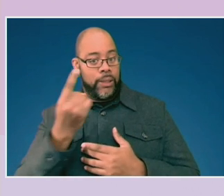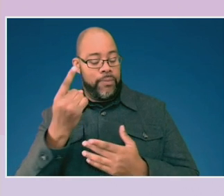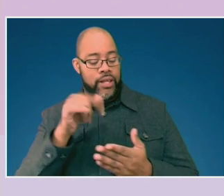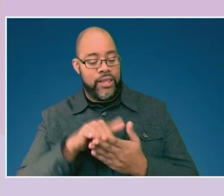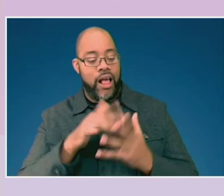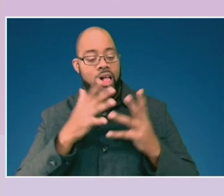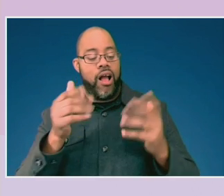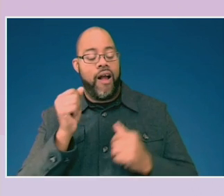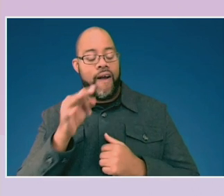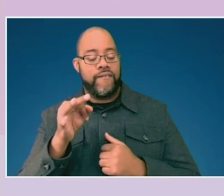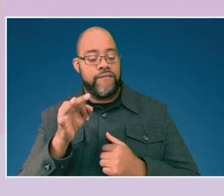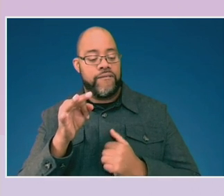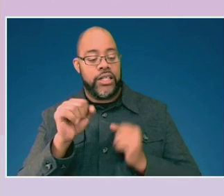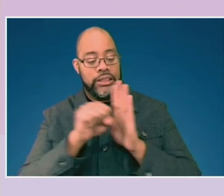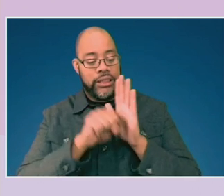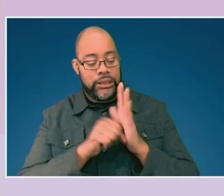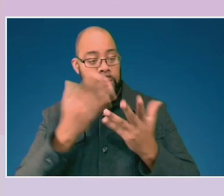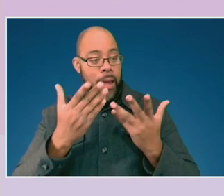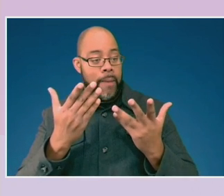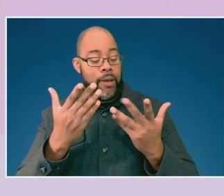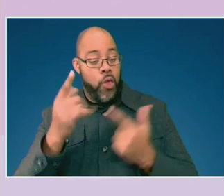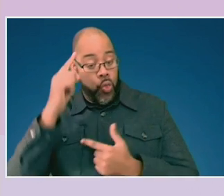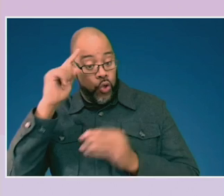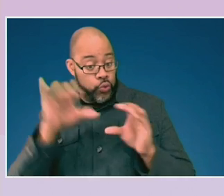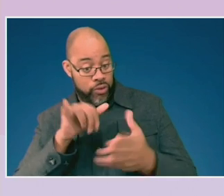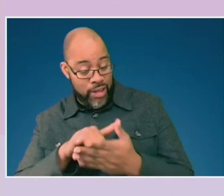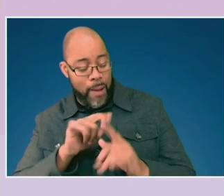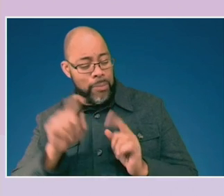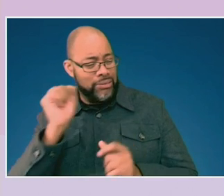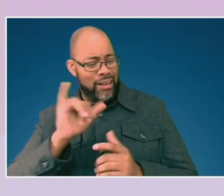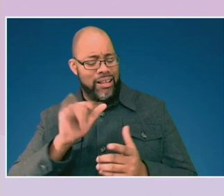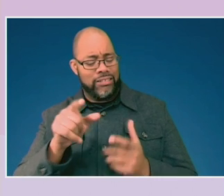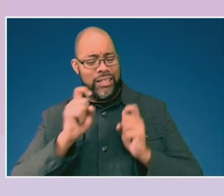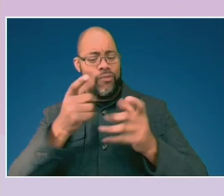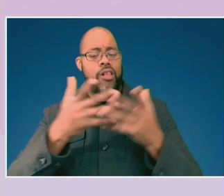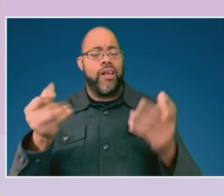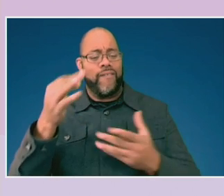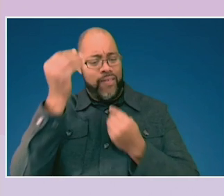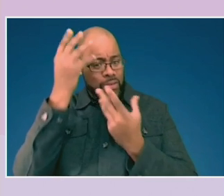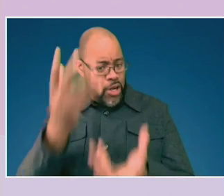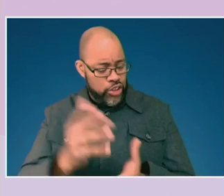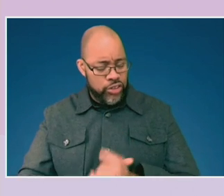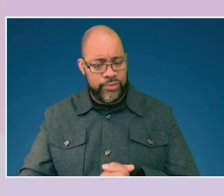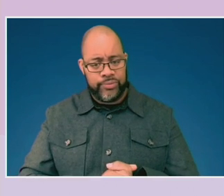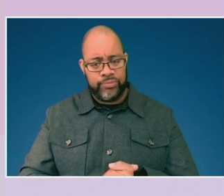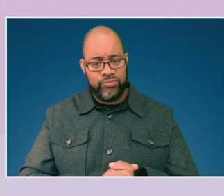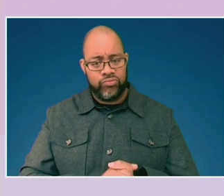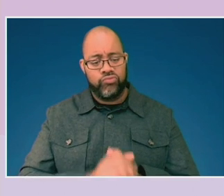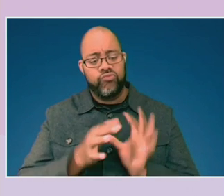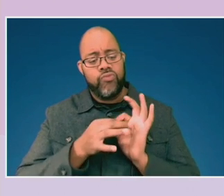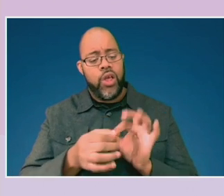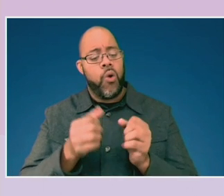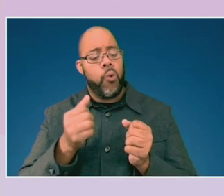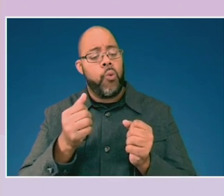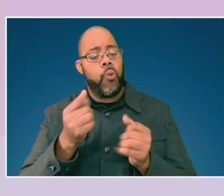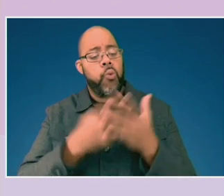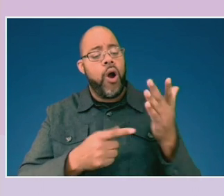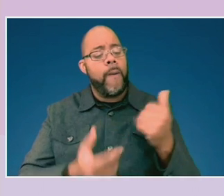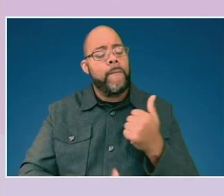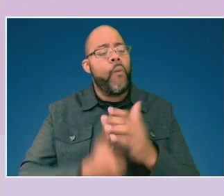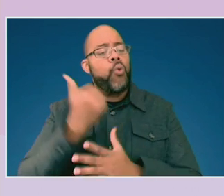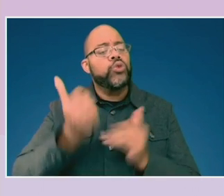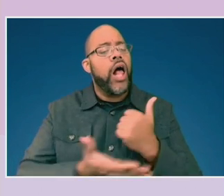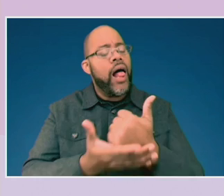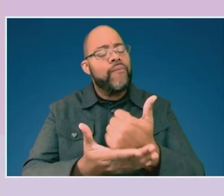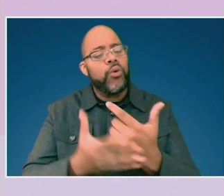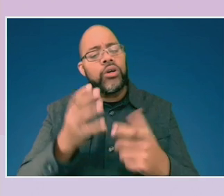of states maybe have thought of doing, but it sounds like it gave you a lot of information related to what would be the most helpful